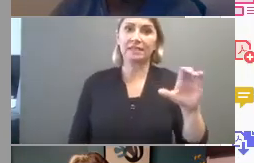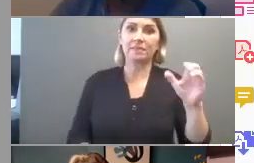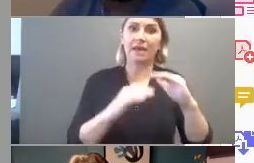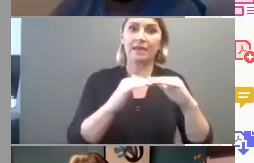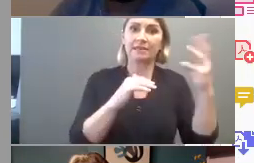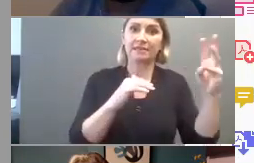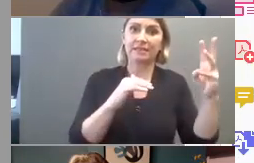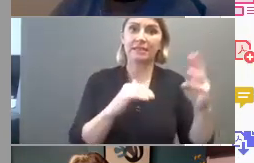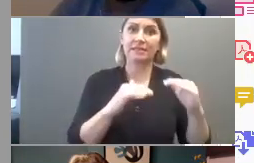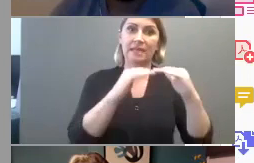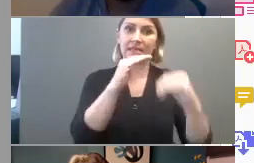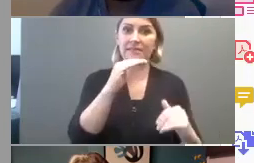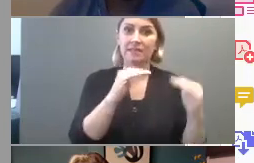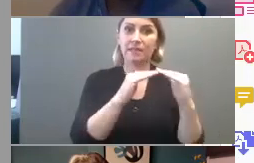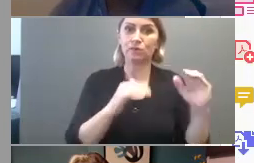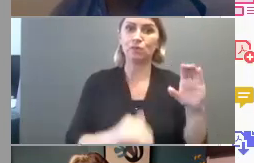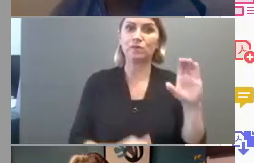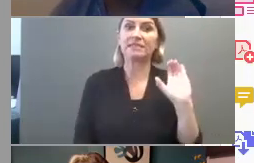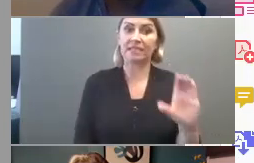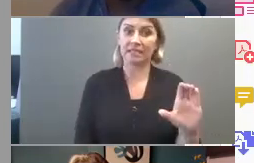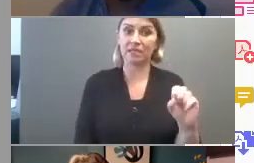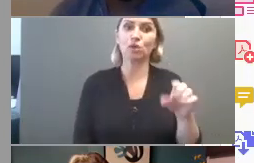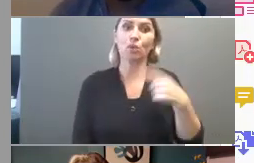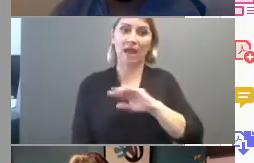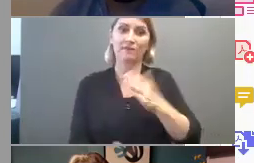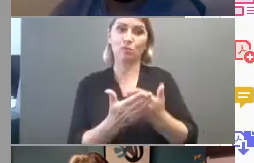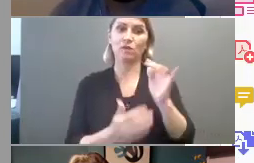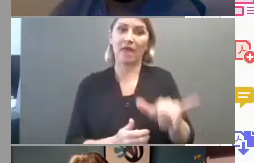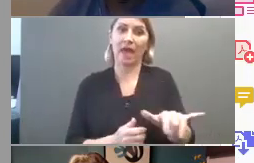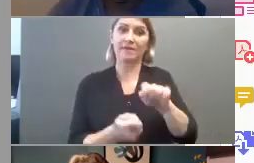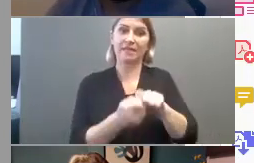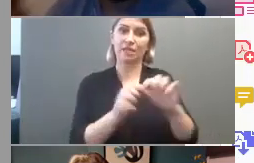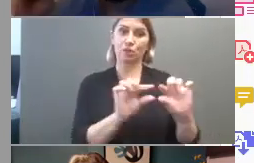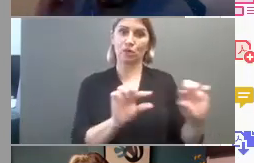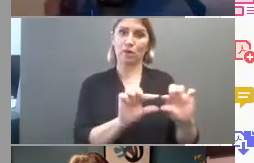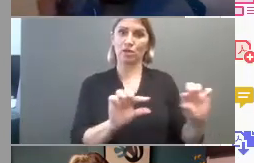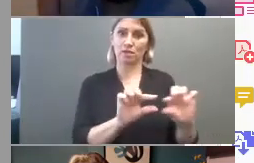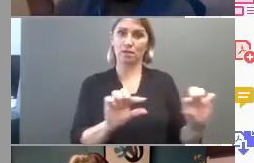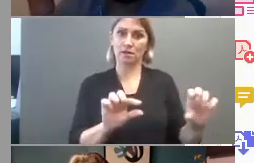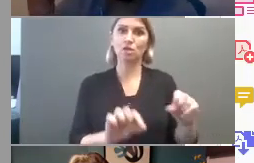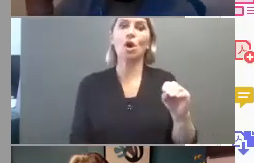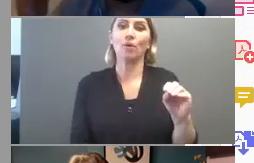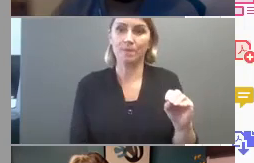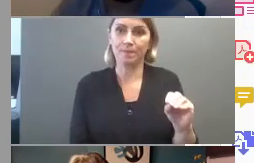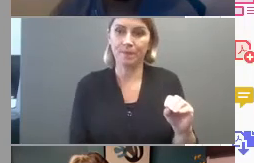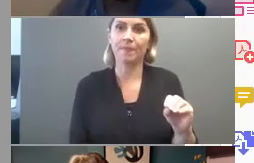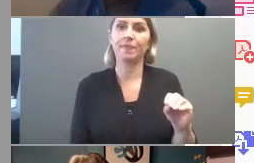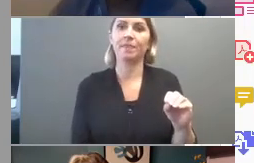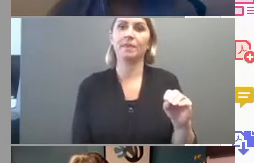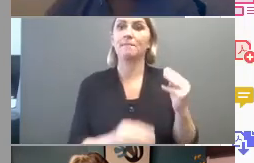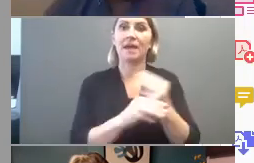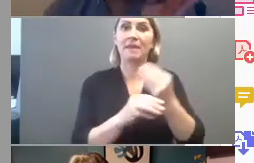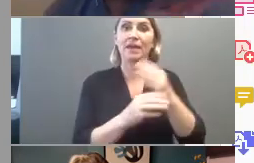or equal to c, right? So we have to prove this particular equation. So by mathematical